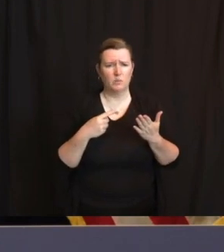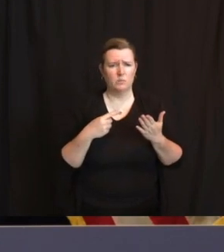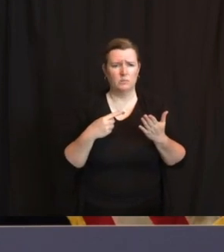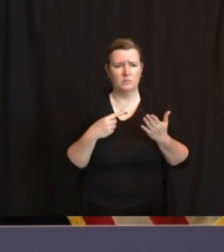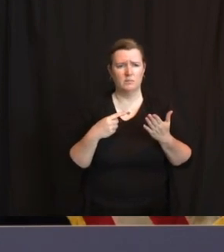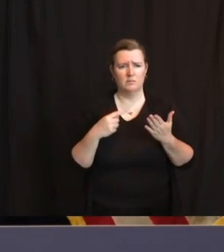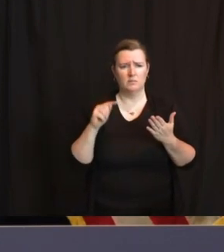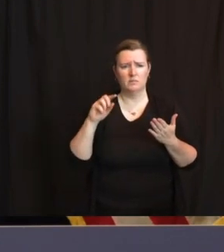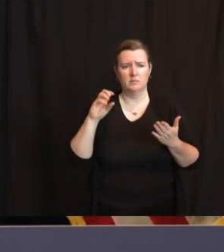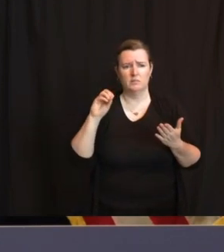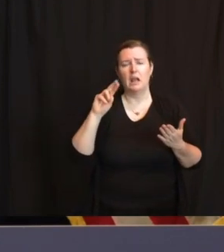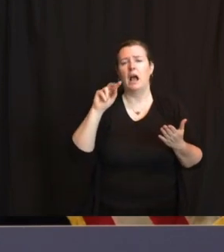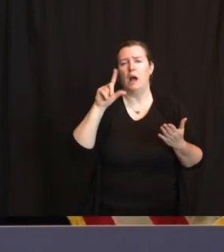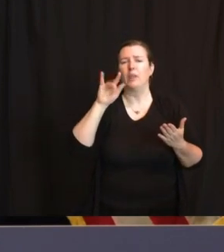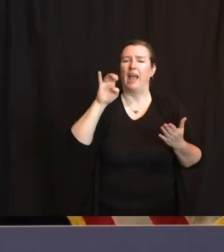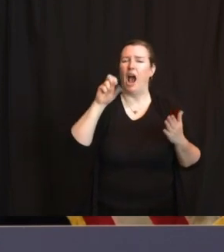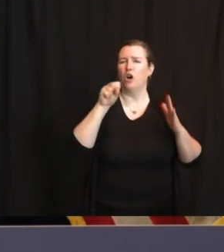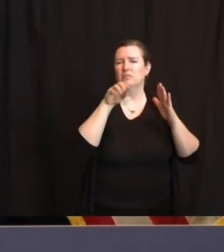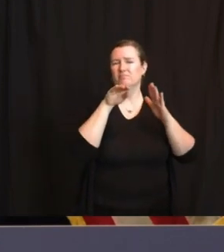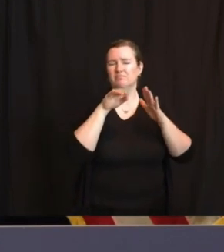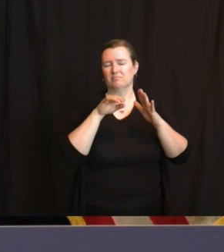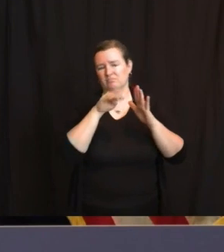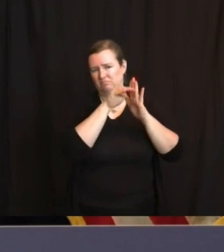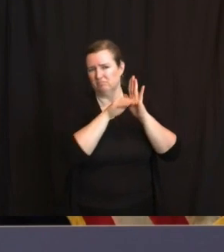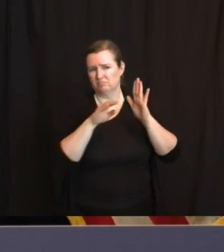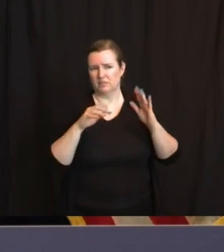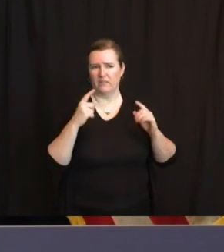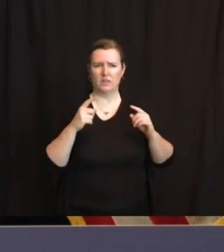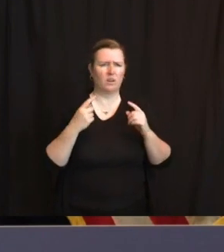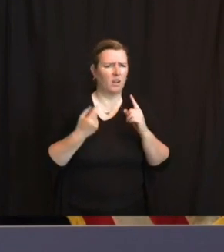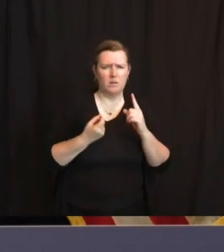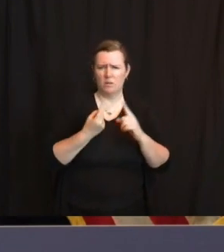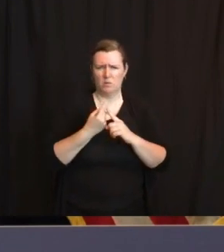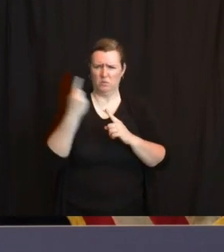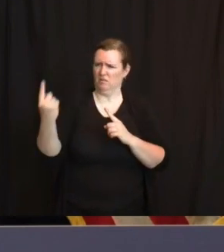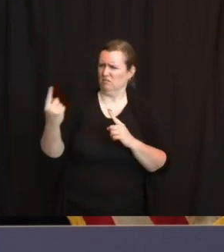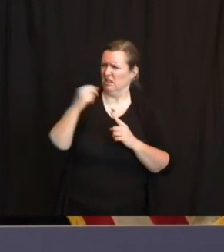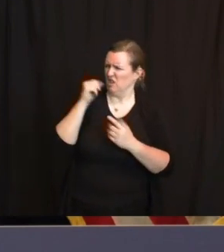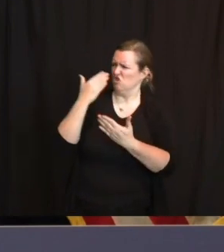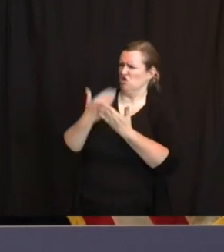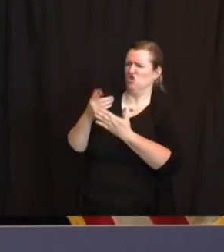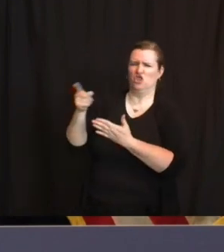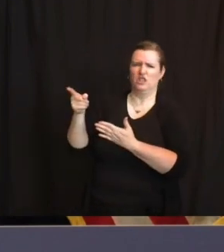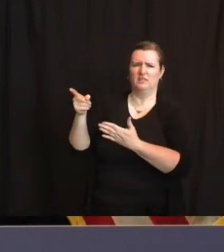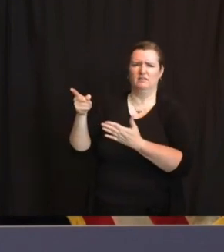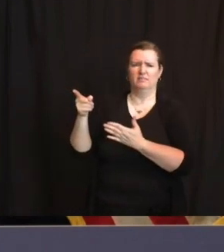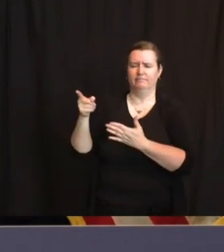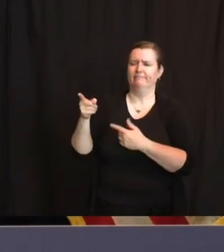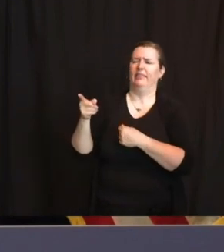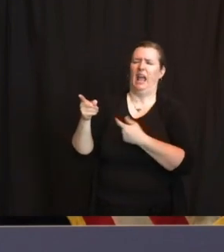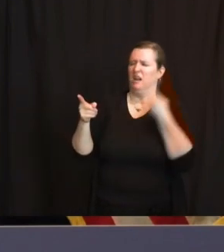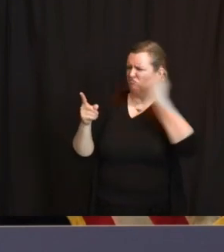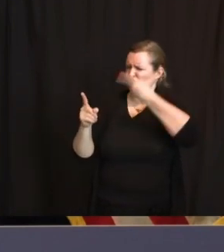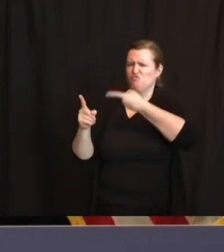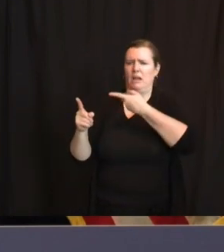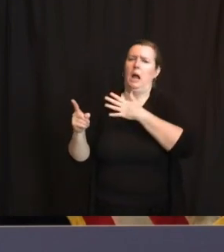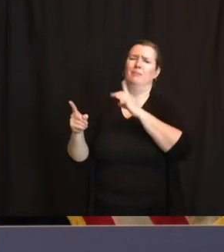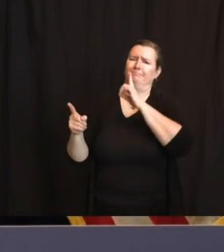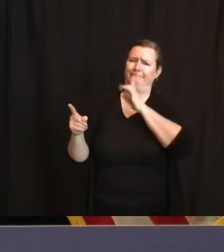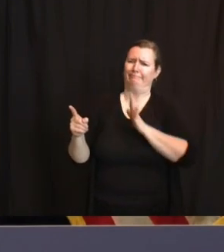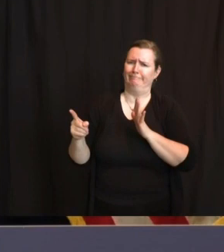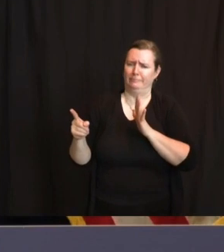overwhelmingly you all, by the millions, have been doing the right things. And we want to continue to take